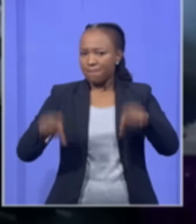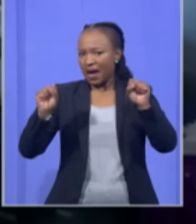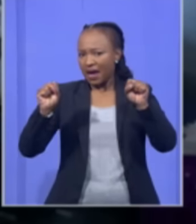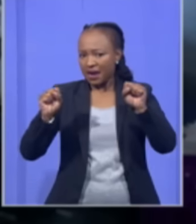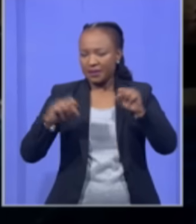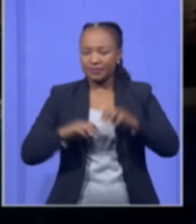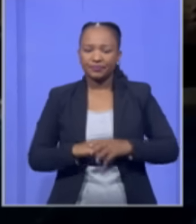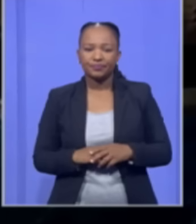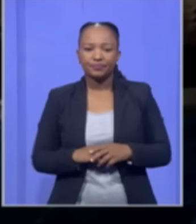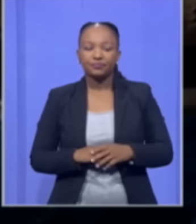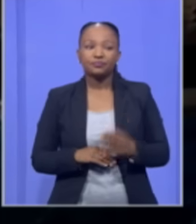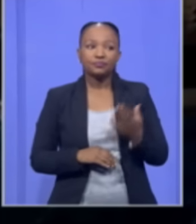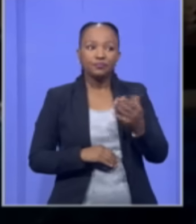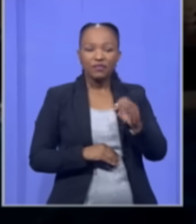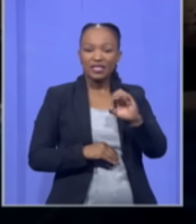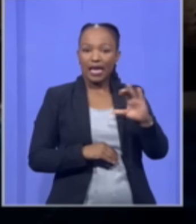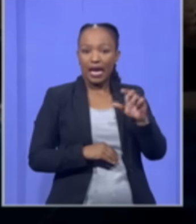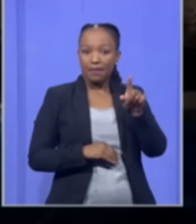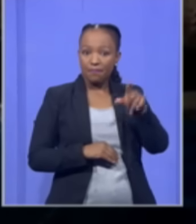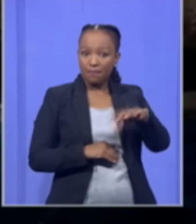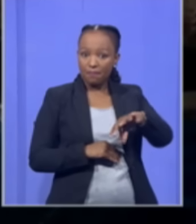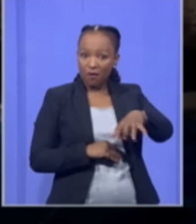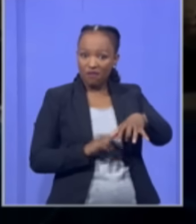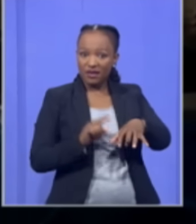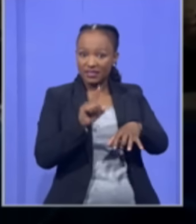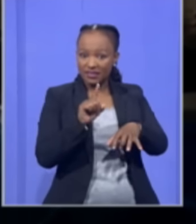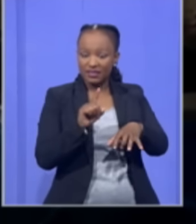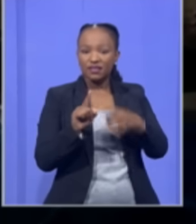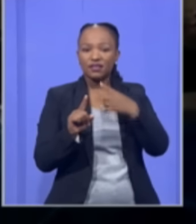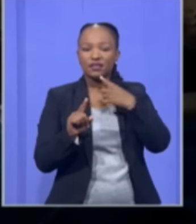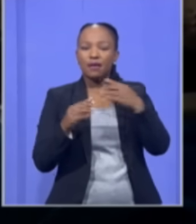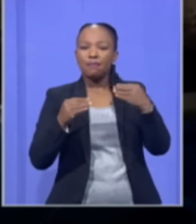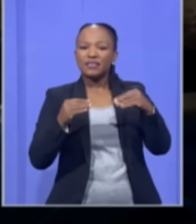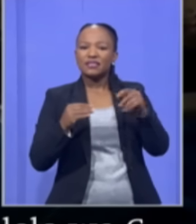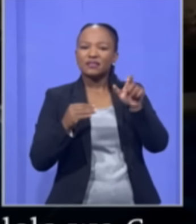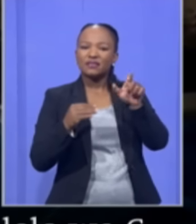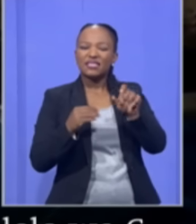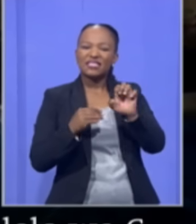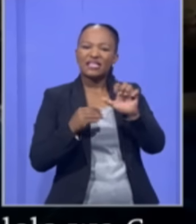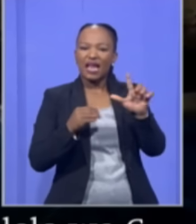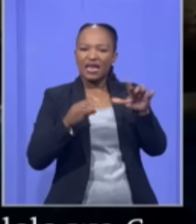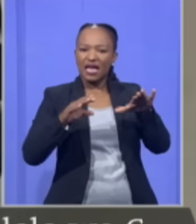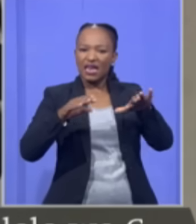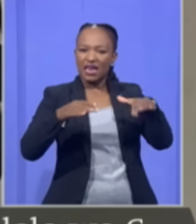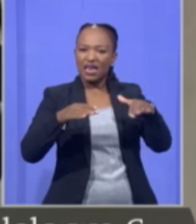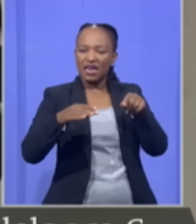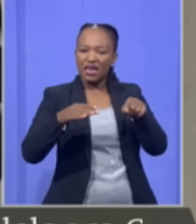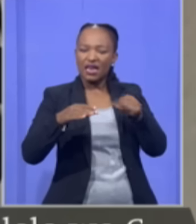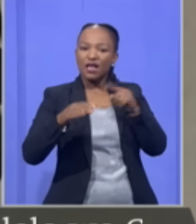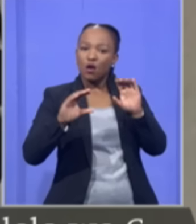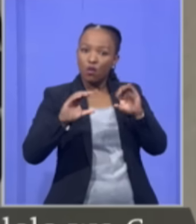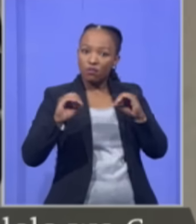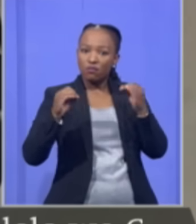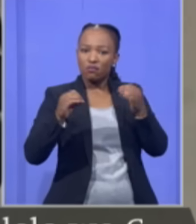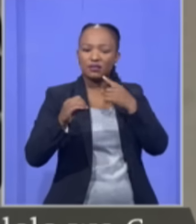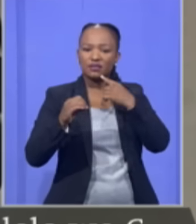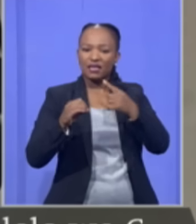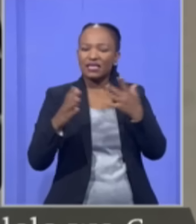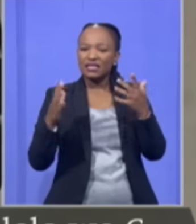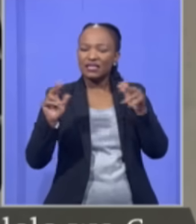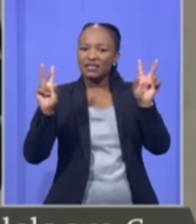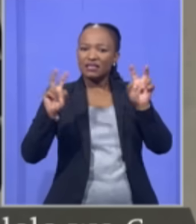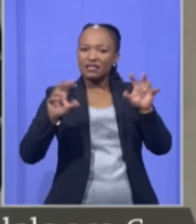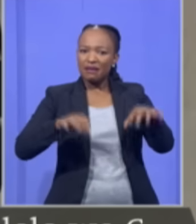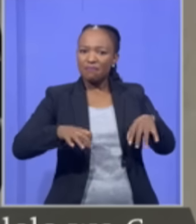mothating ona ha re leba ka Eastern Cape teng mokgatlo wa dikgwebo East London o bontshitse ngongoreo e kgolo mabapi le ho kengwa tshebetsong ha